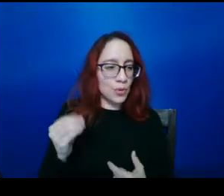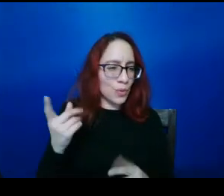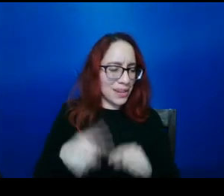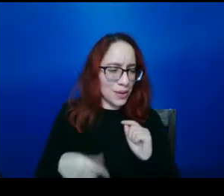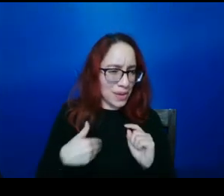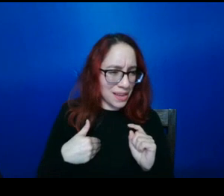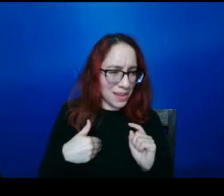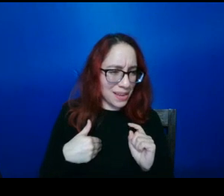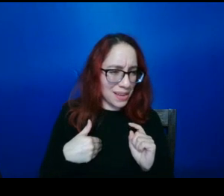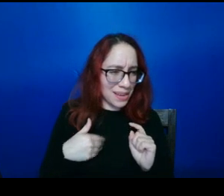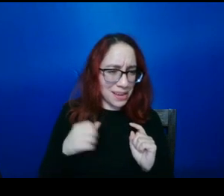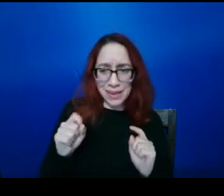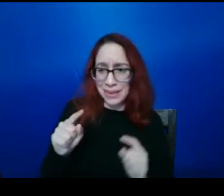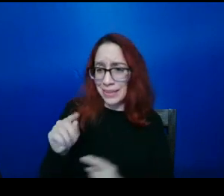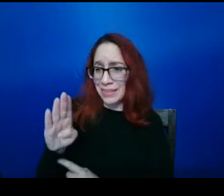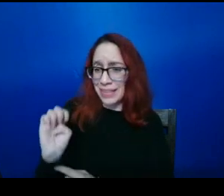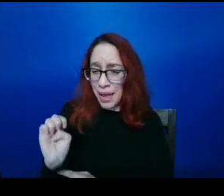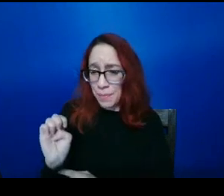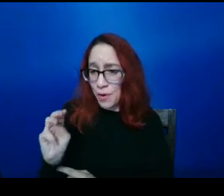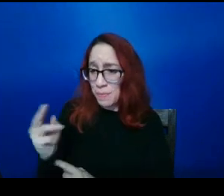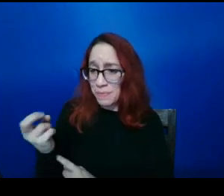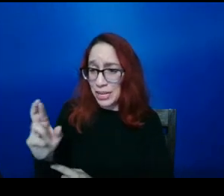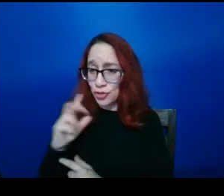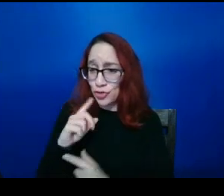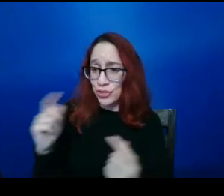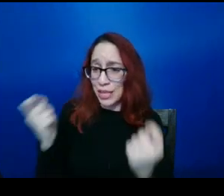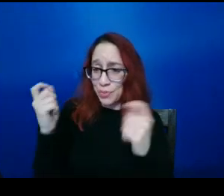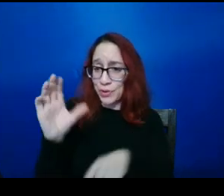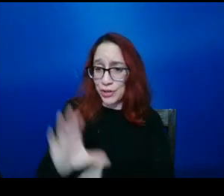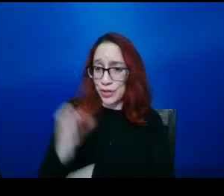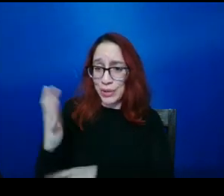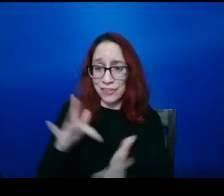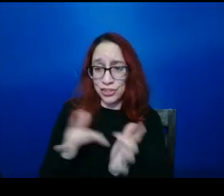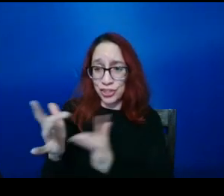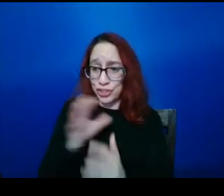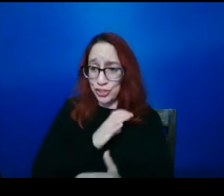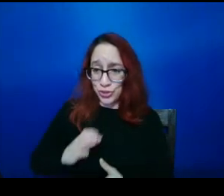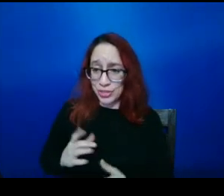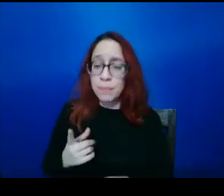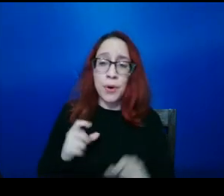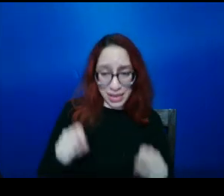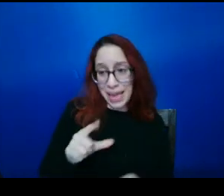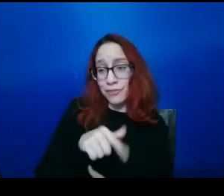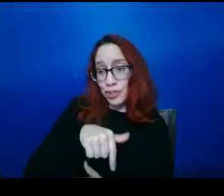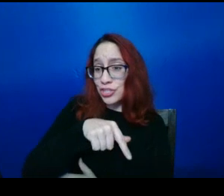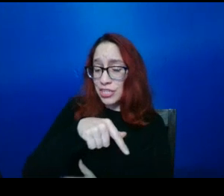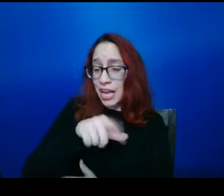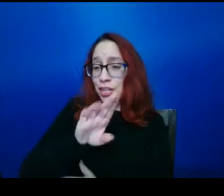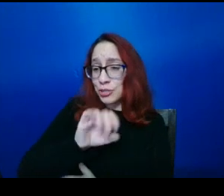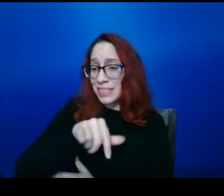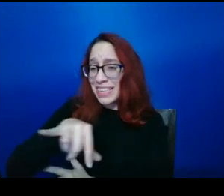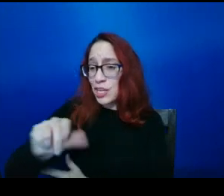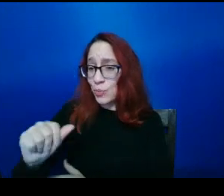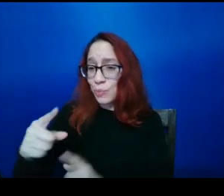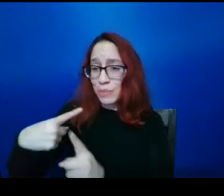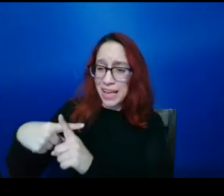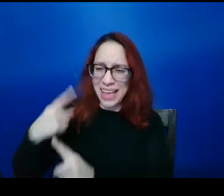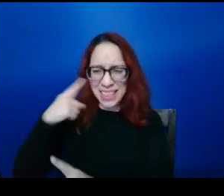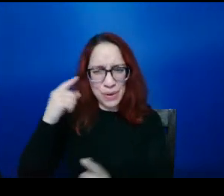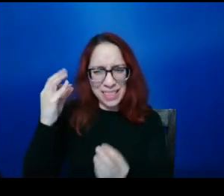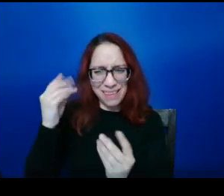we can't have a stable and a manger, celebrate Christmas. We can't have Jesus Christ, but we can have LGBTQ+. I think we really need to